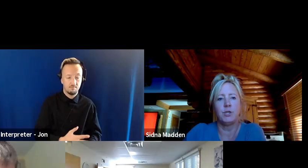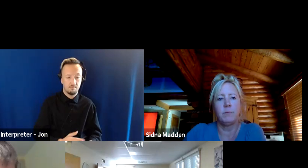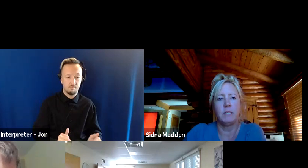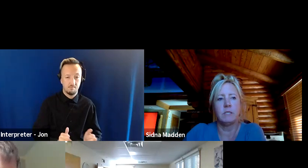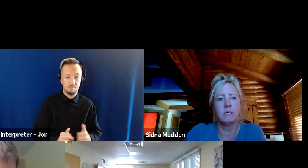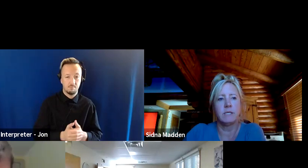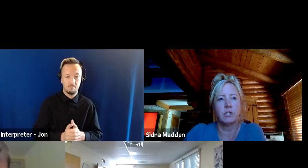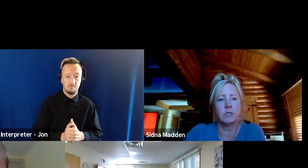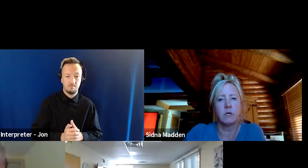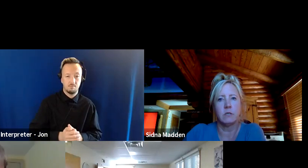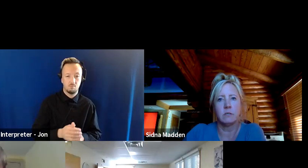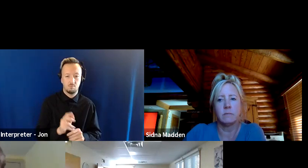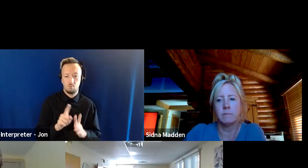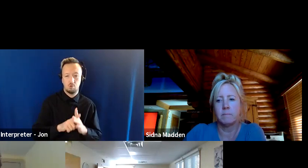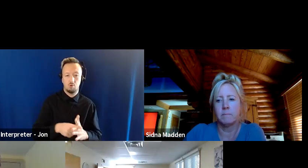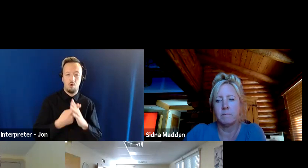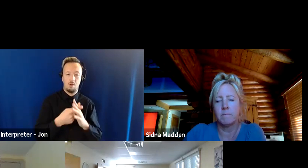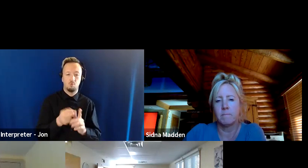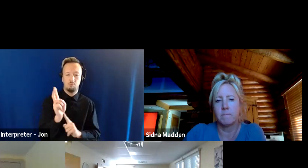Sorry, 2 minutes until the session starts.